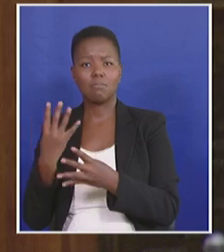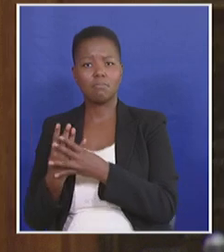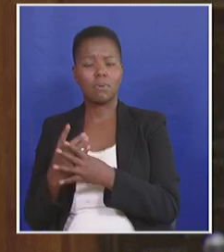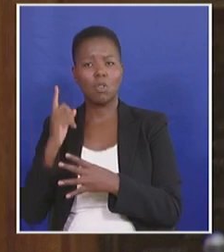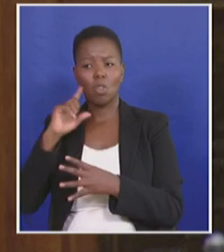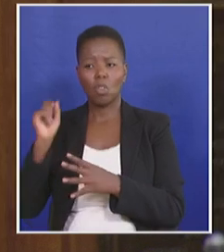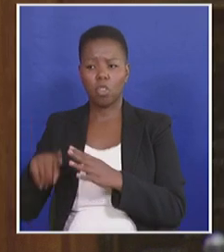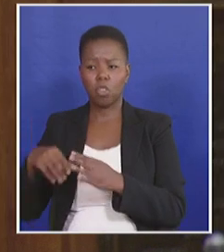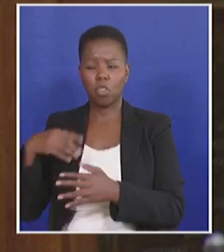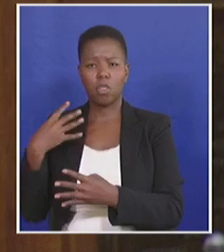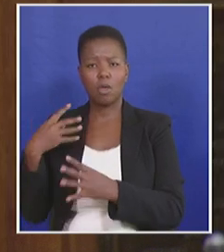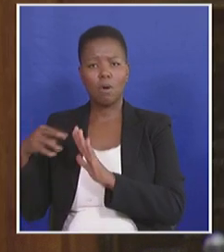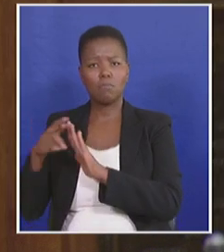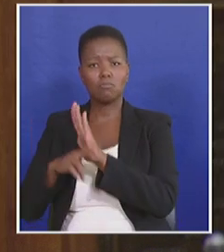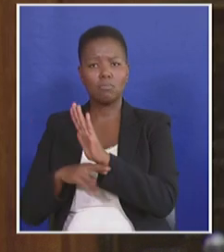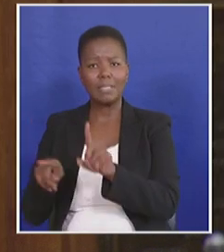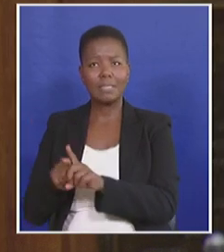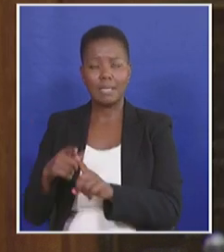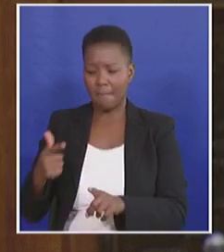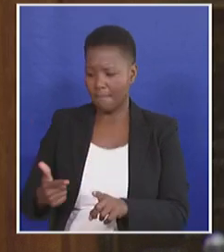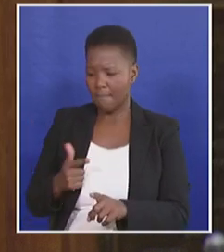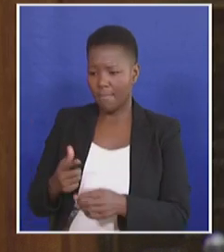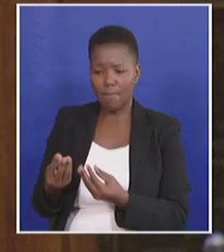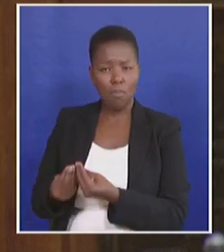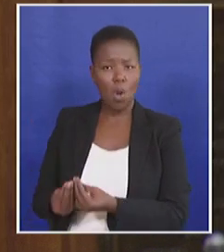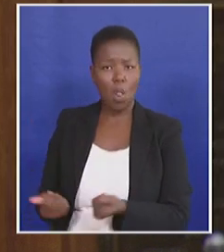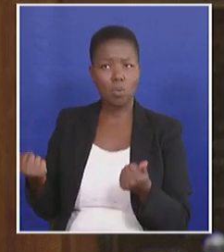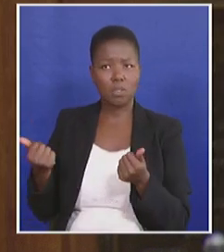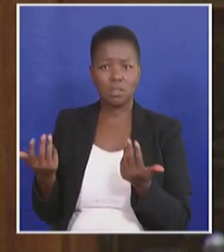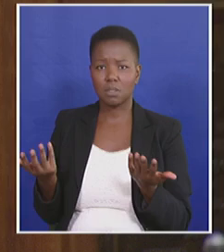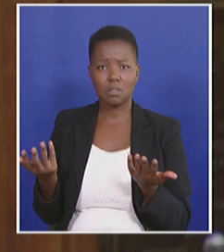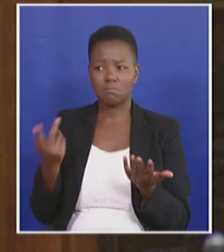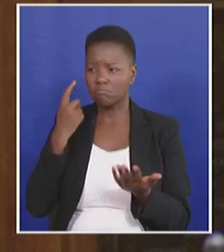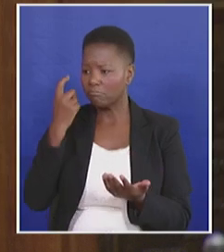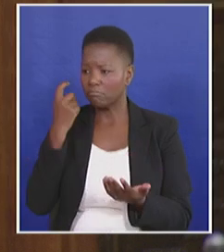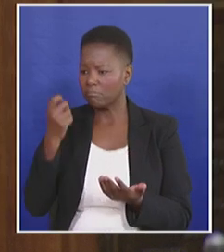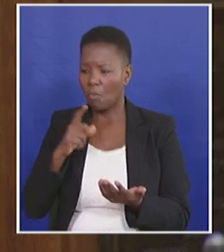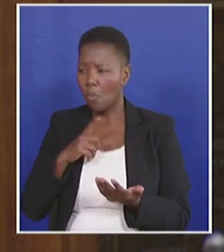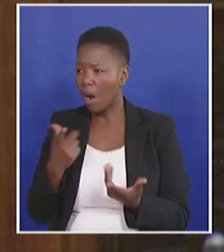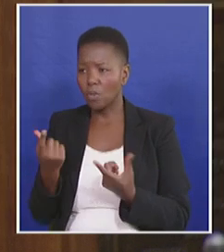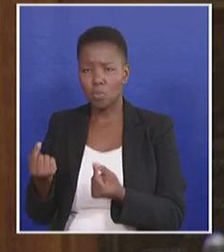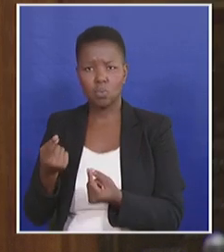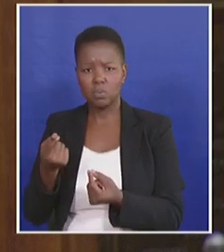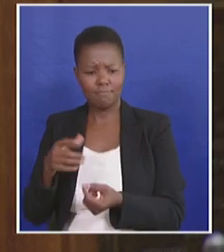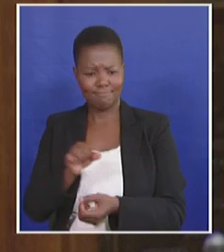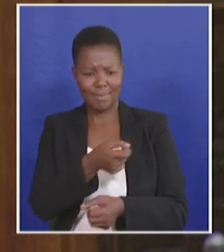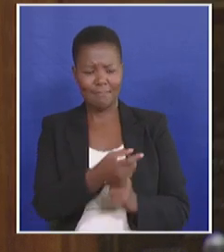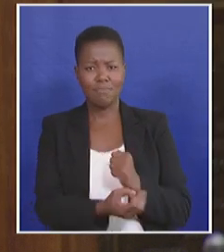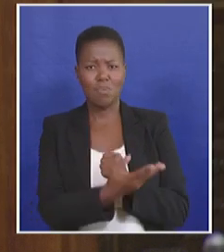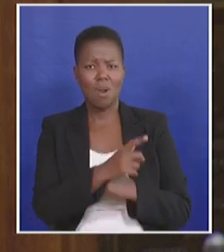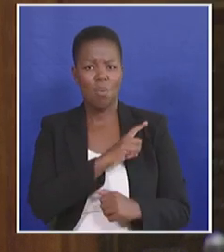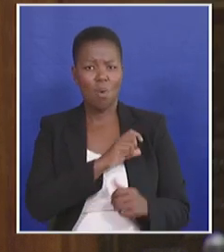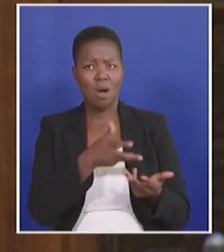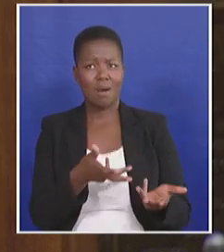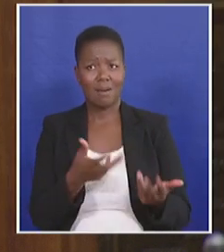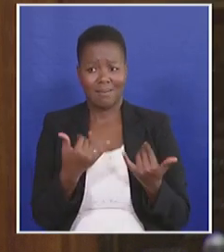of justice, and losing his firearm under suspicious circumstances, to name just a few? Surely, Honourable Minister, that